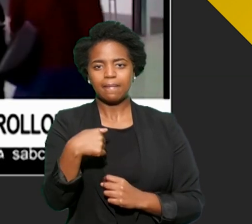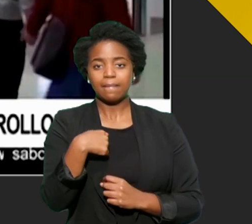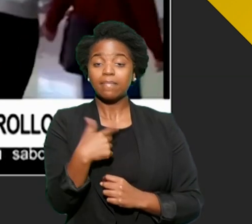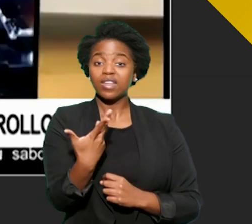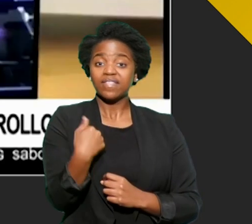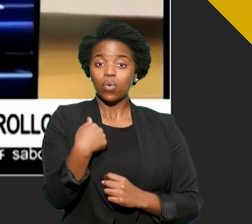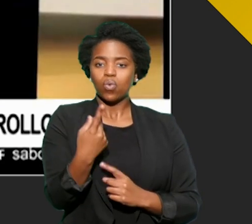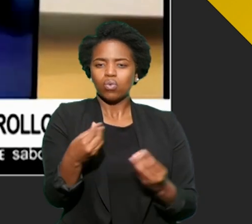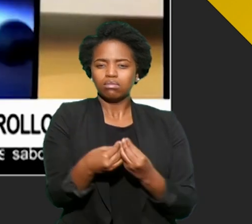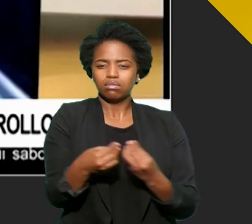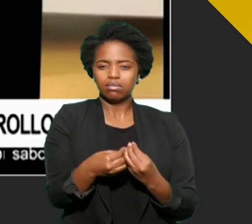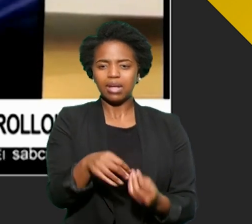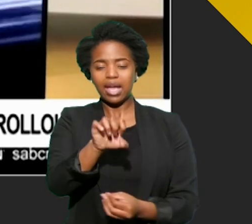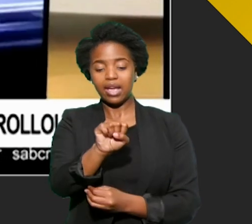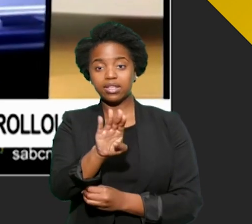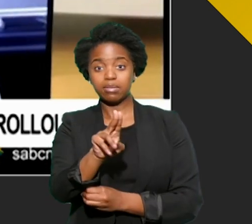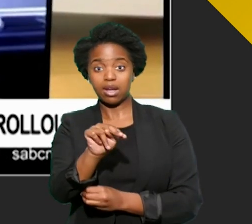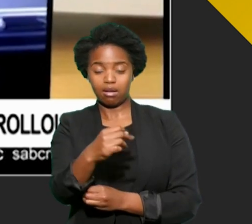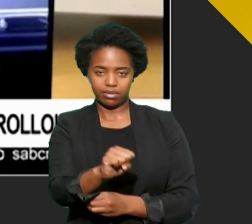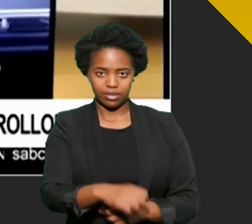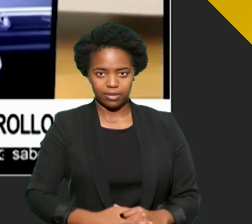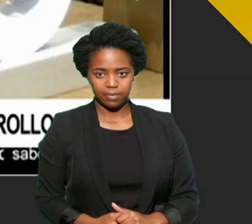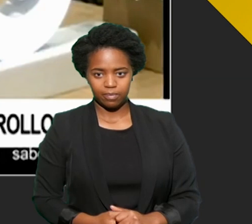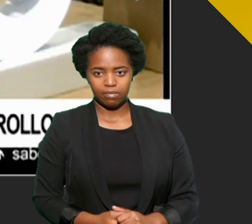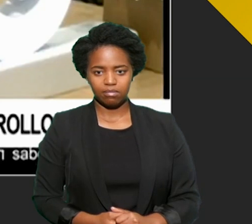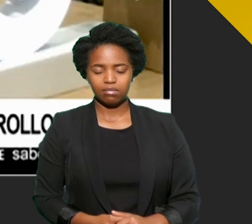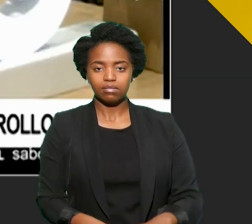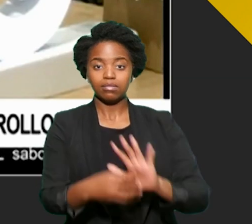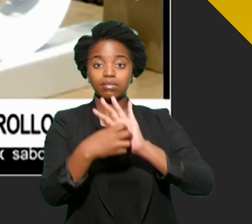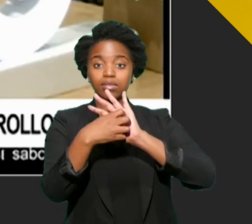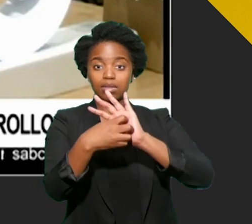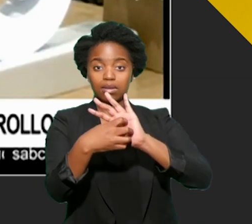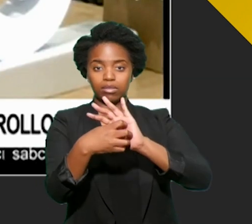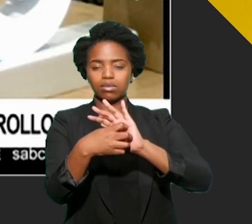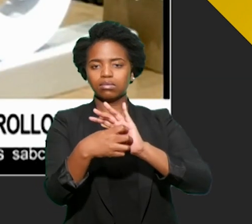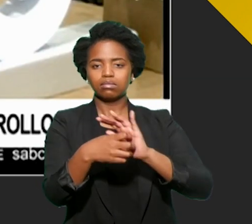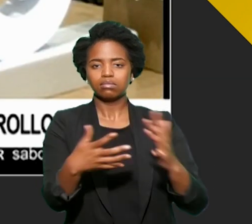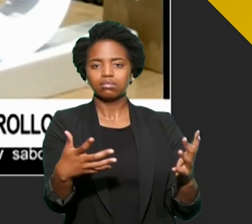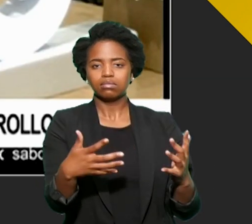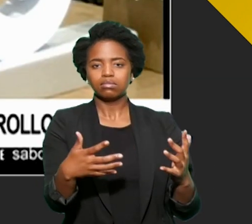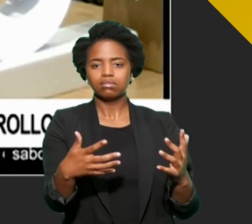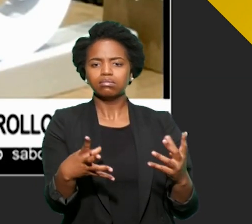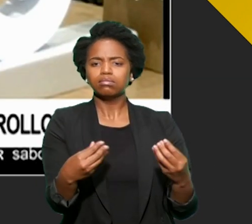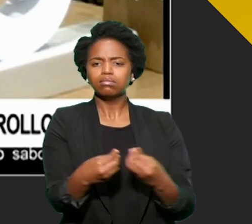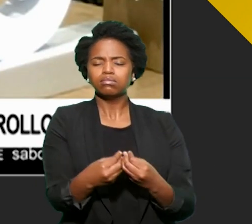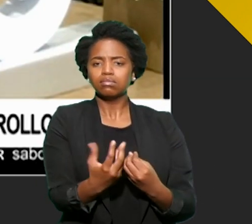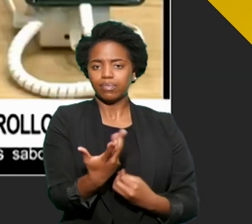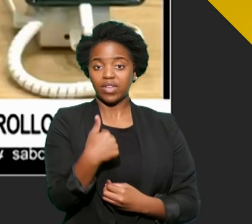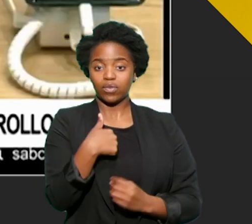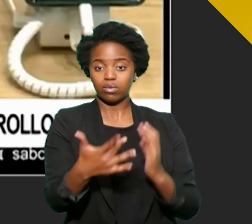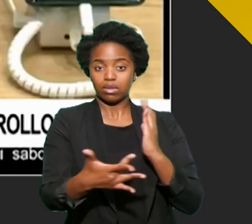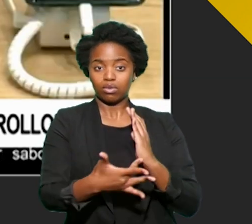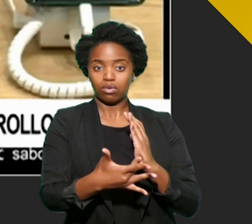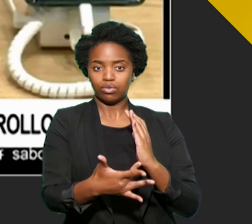nefarious purposes like espionage. And for example, these vendors of hardware and software